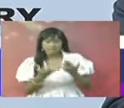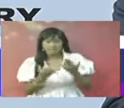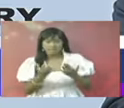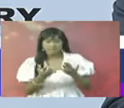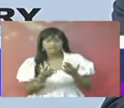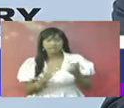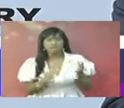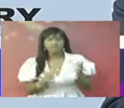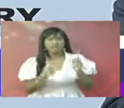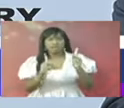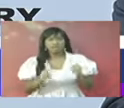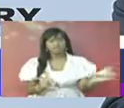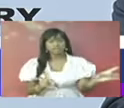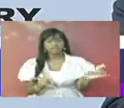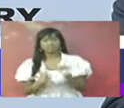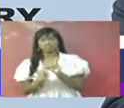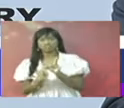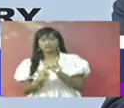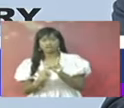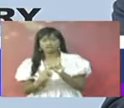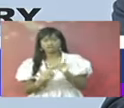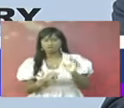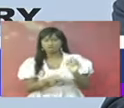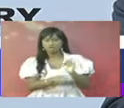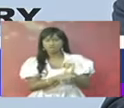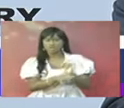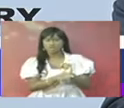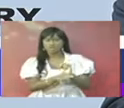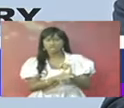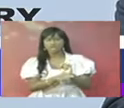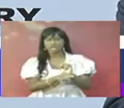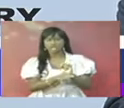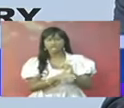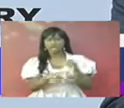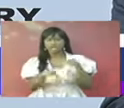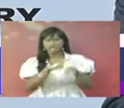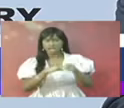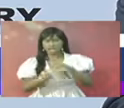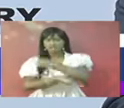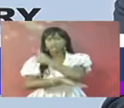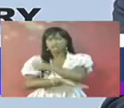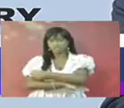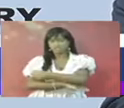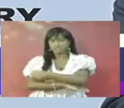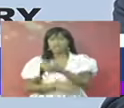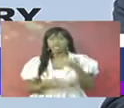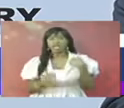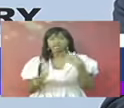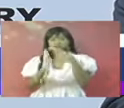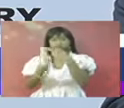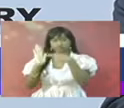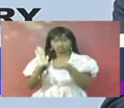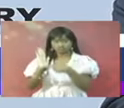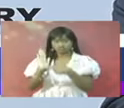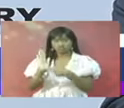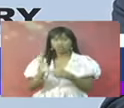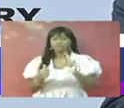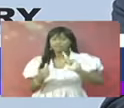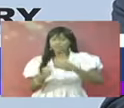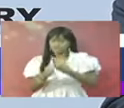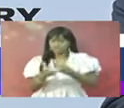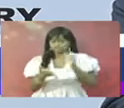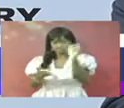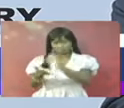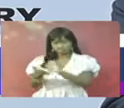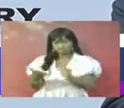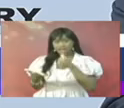other reason. There's a protocol which is followed. You can write to the regional health authority and